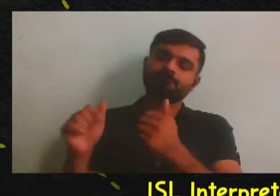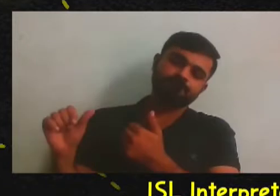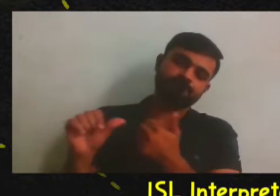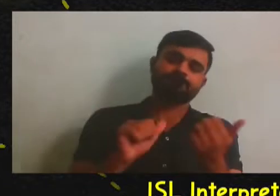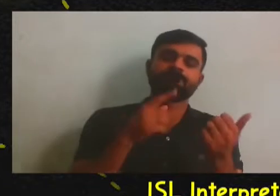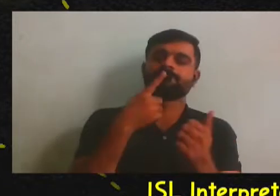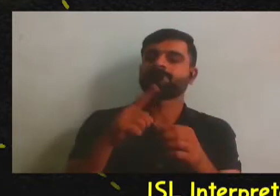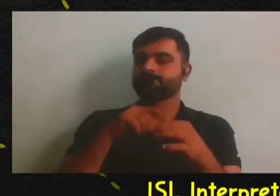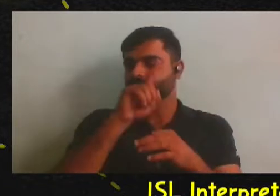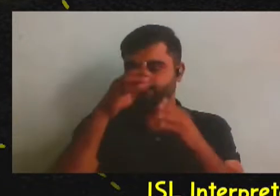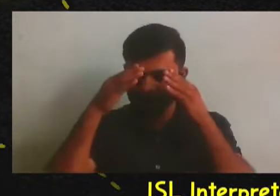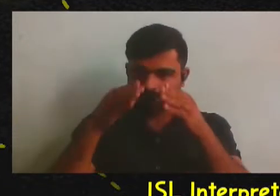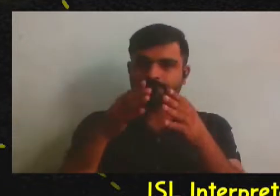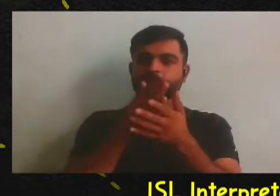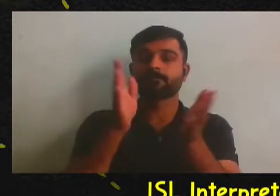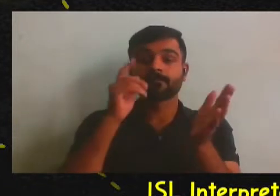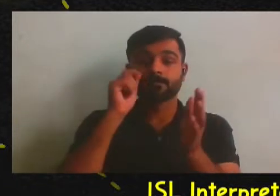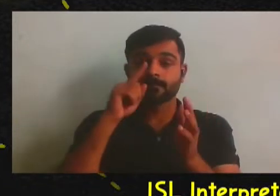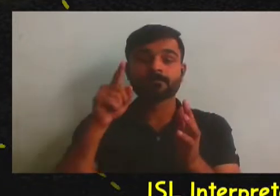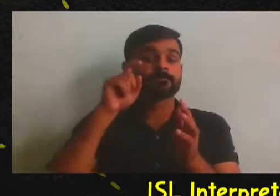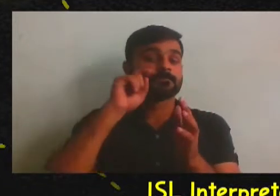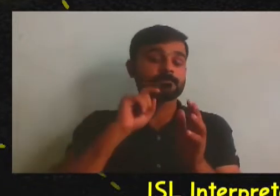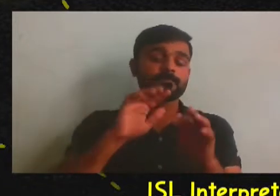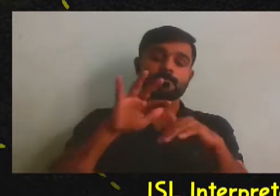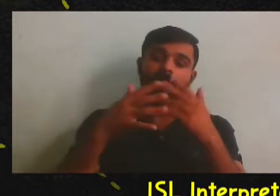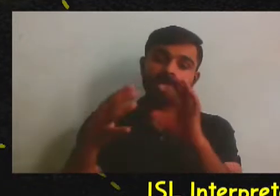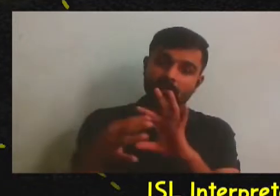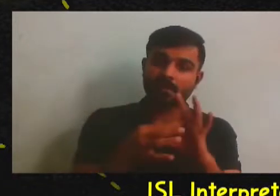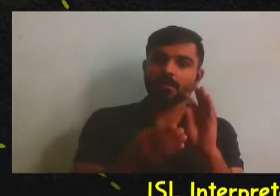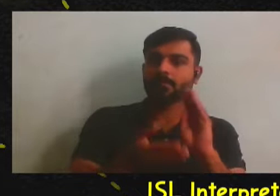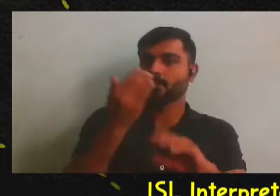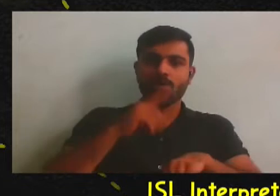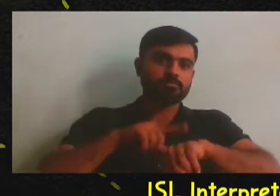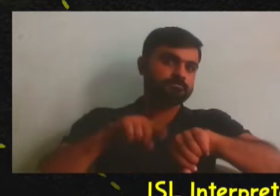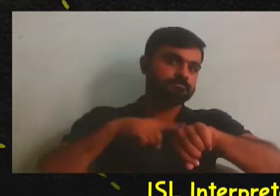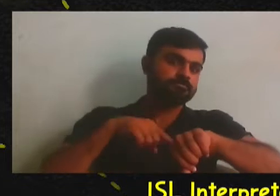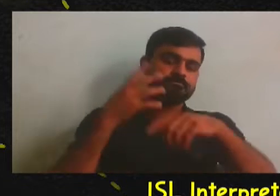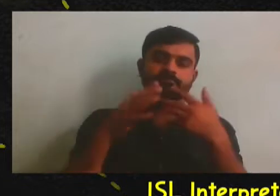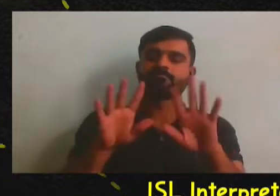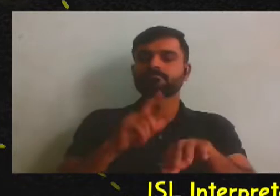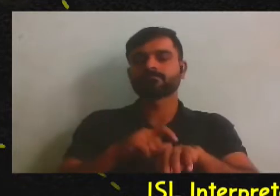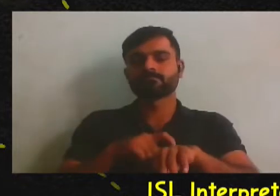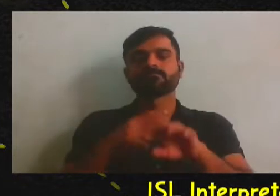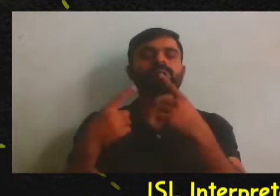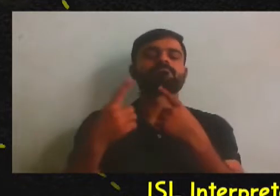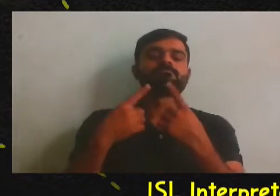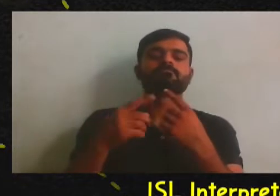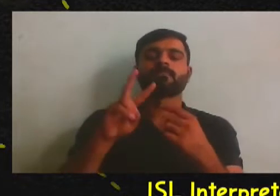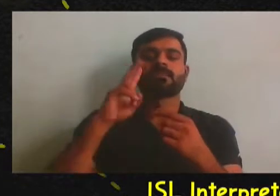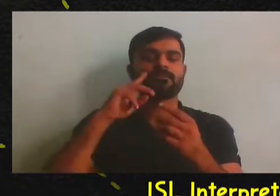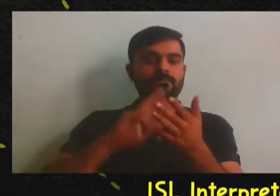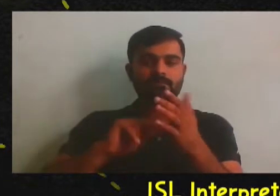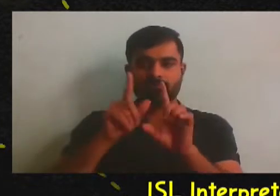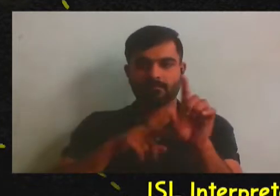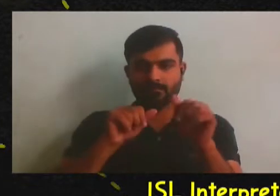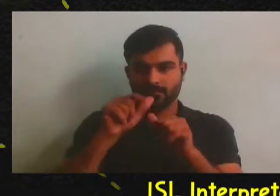to your focus on gender and sexuality itself and how it has morphed over time. But good time to also turn to Vinay and